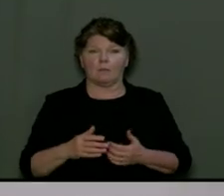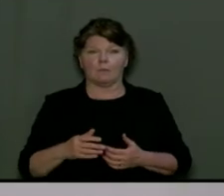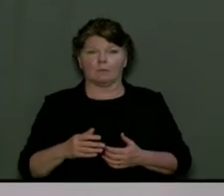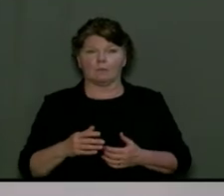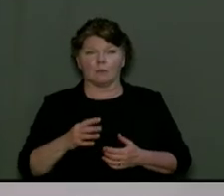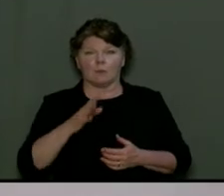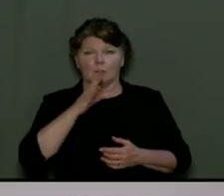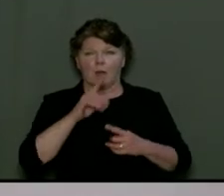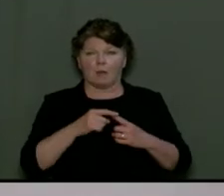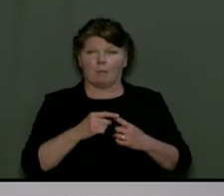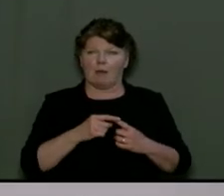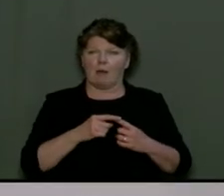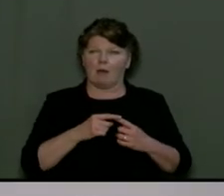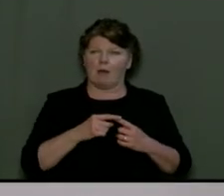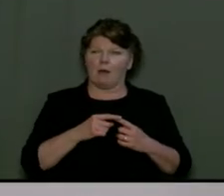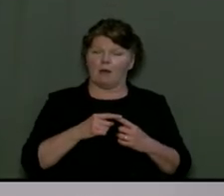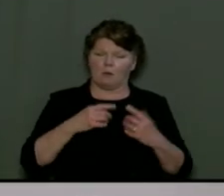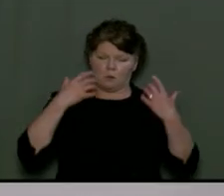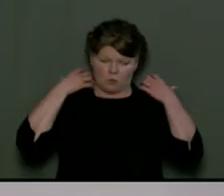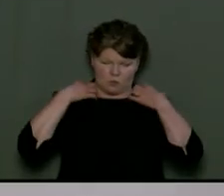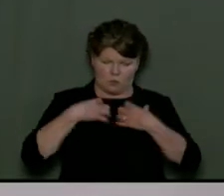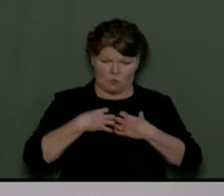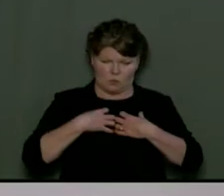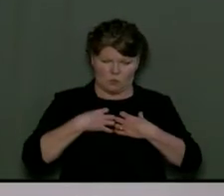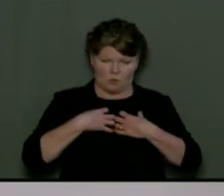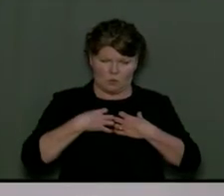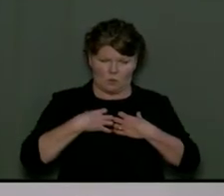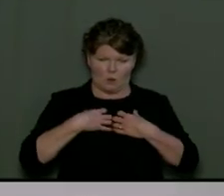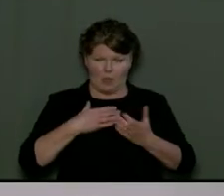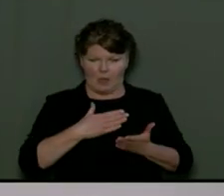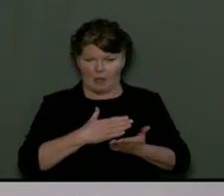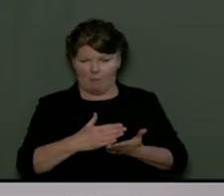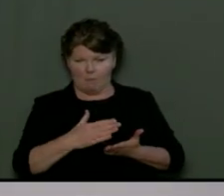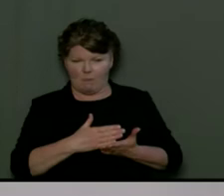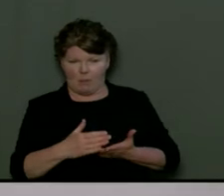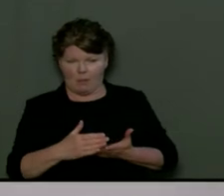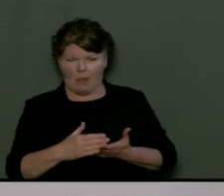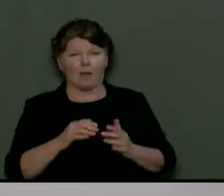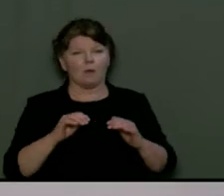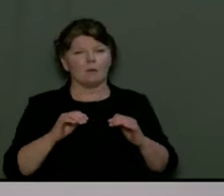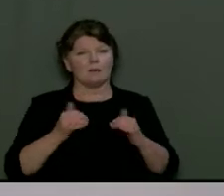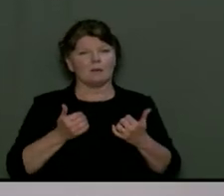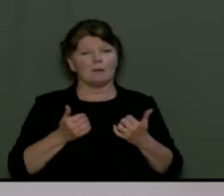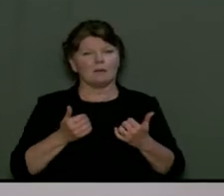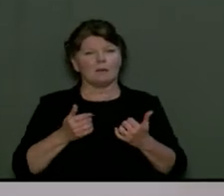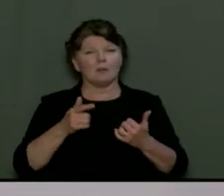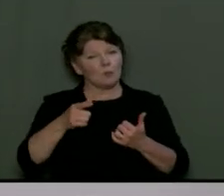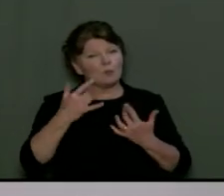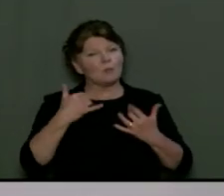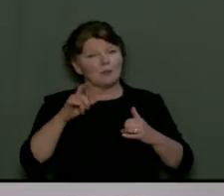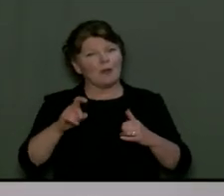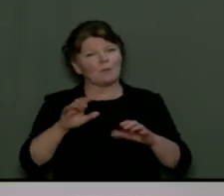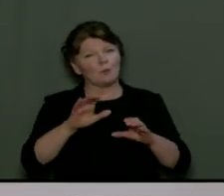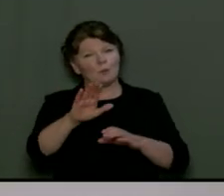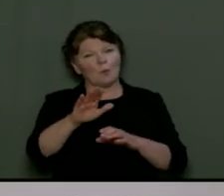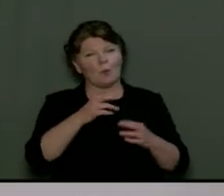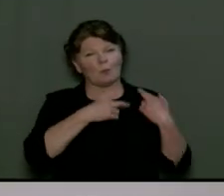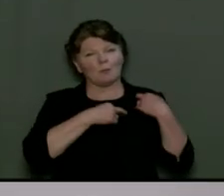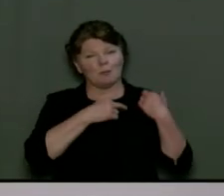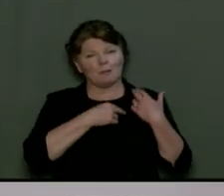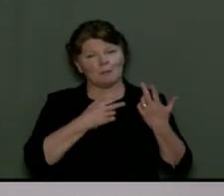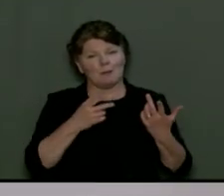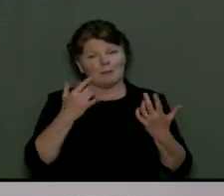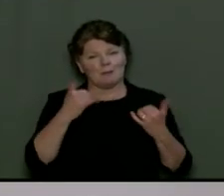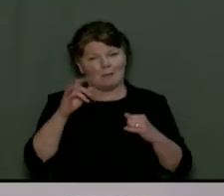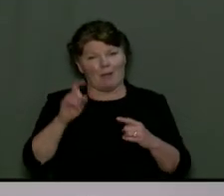about rest. Why are you talking about a yoke? Well, you don't get released from your responsibilities. You are still